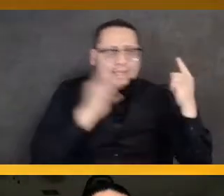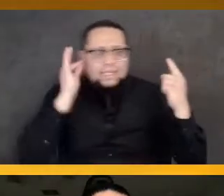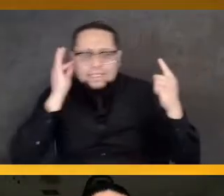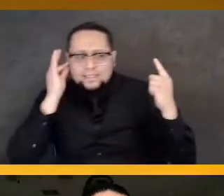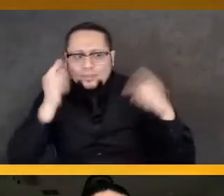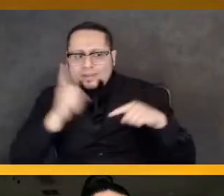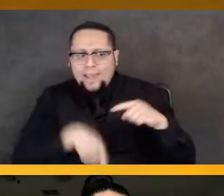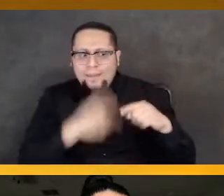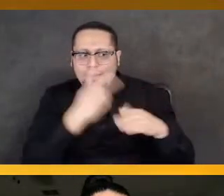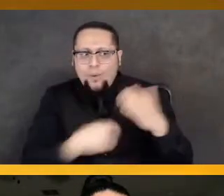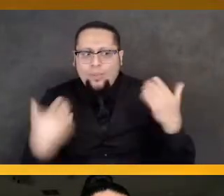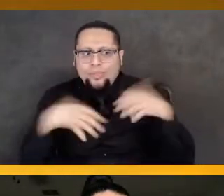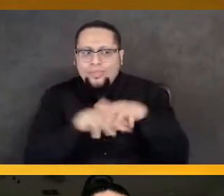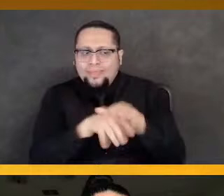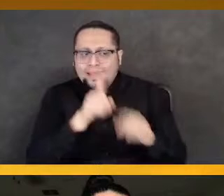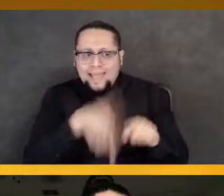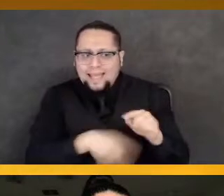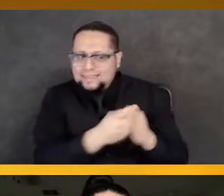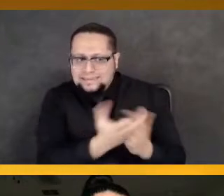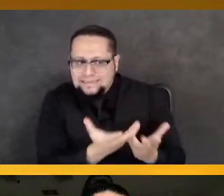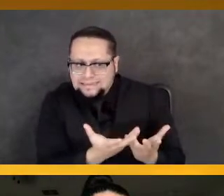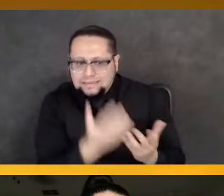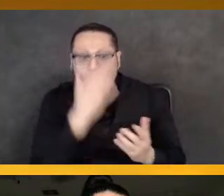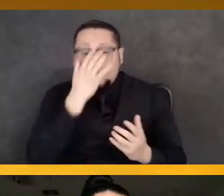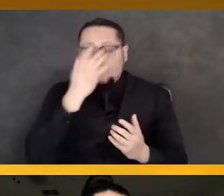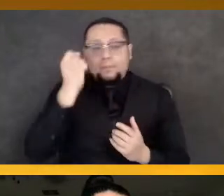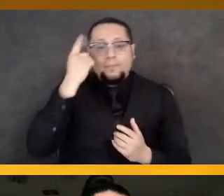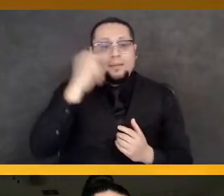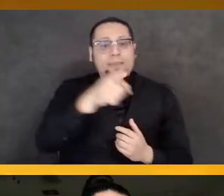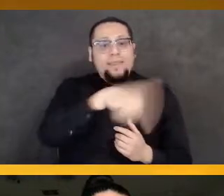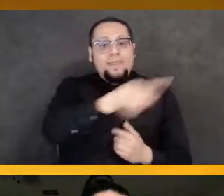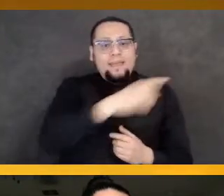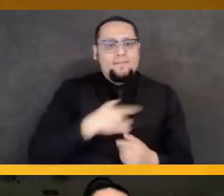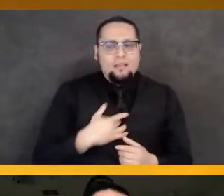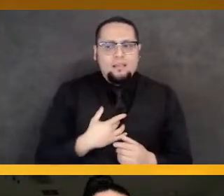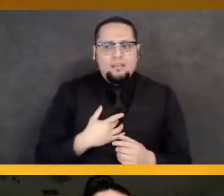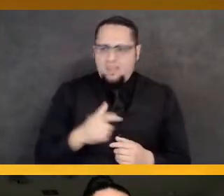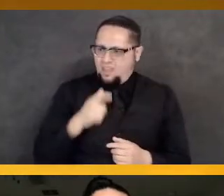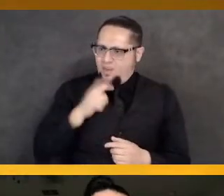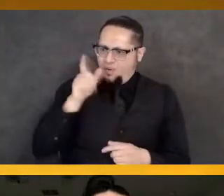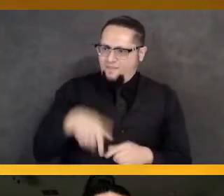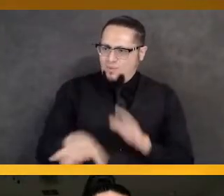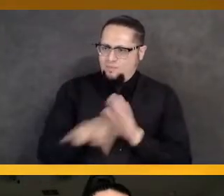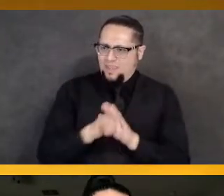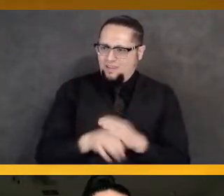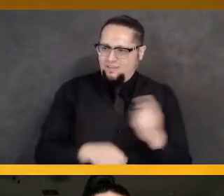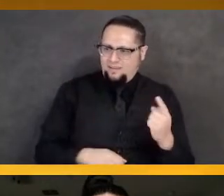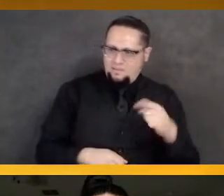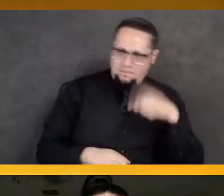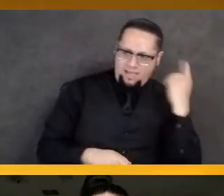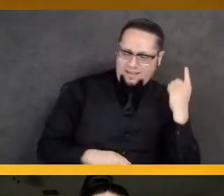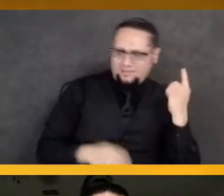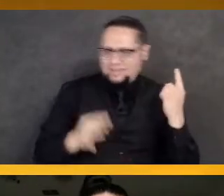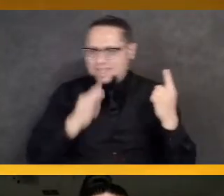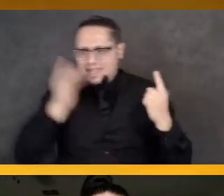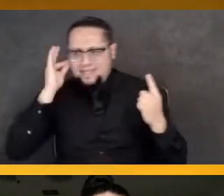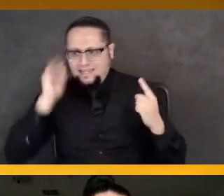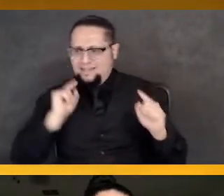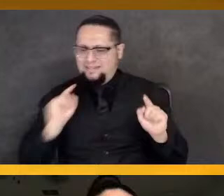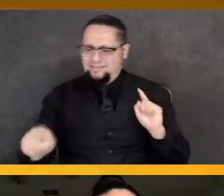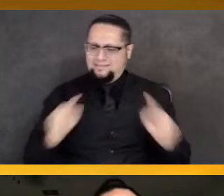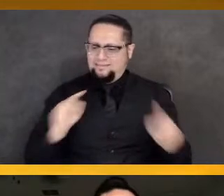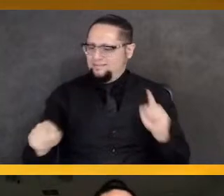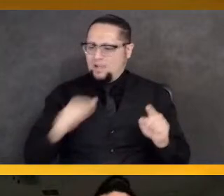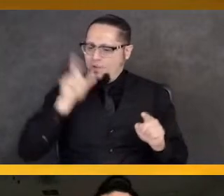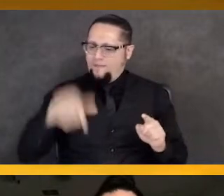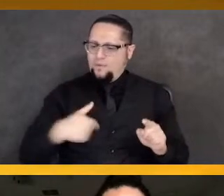do exist, and they don't have to pick one. They don't have to pick being Black or